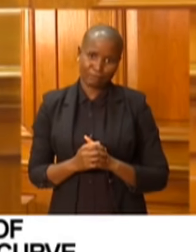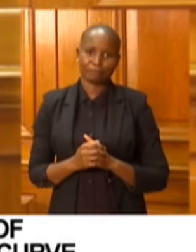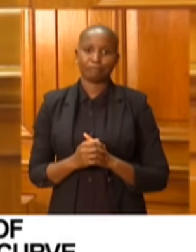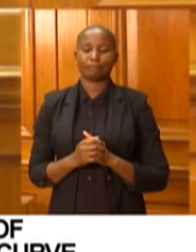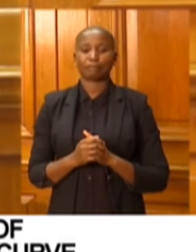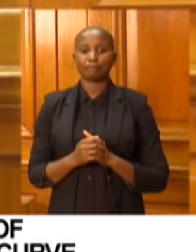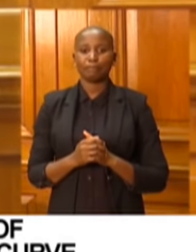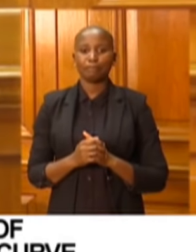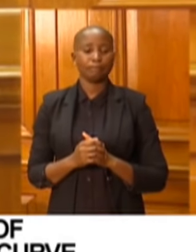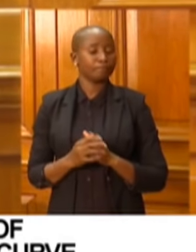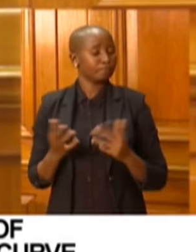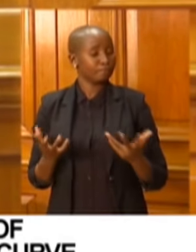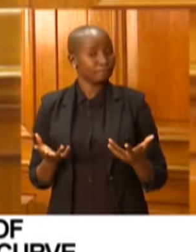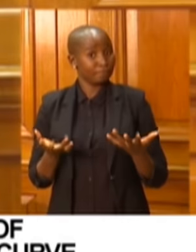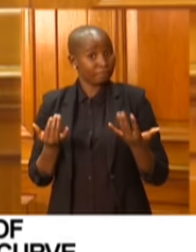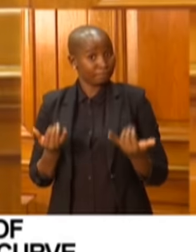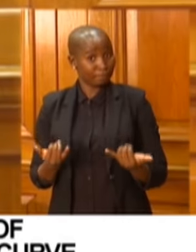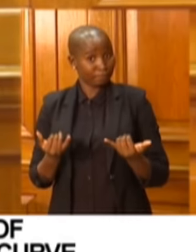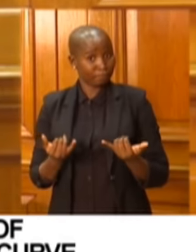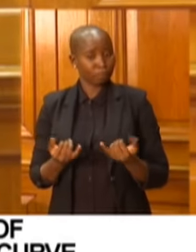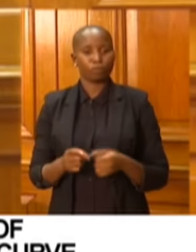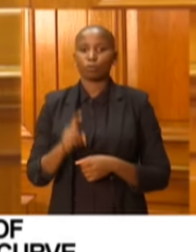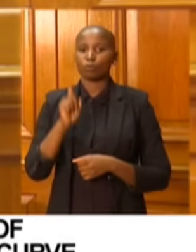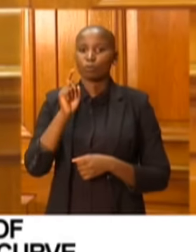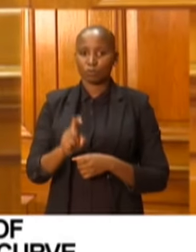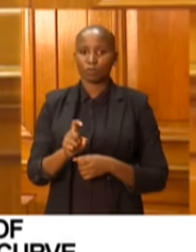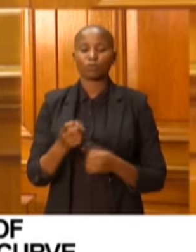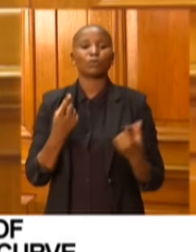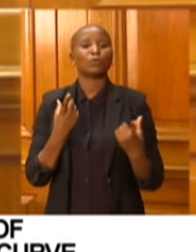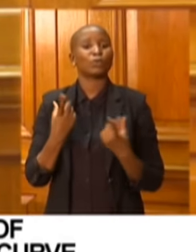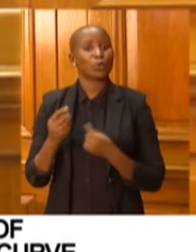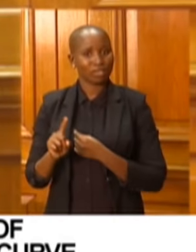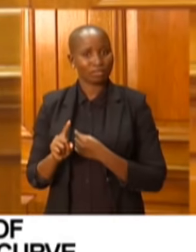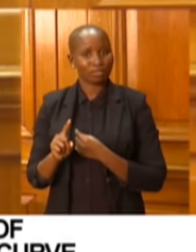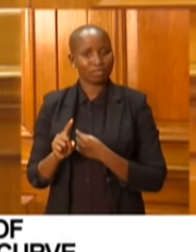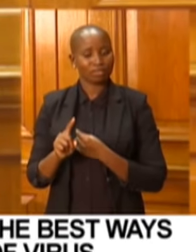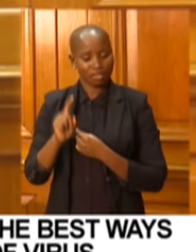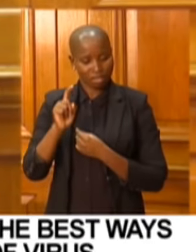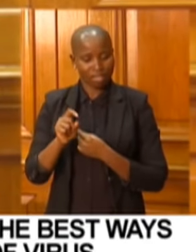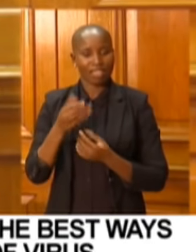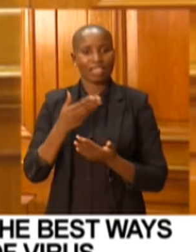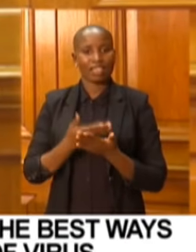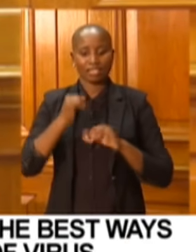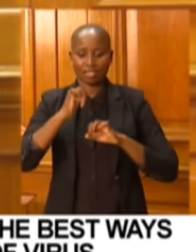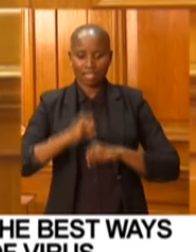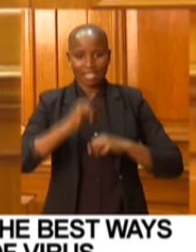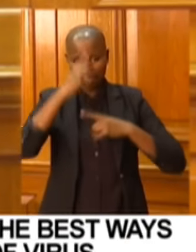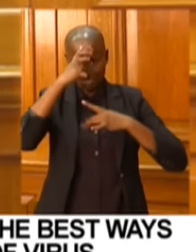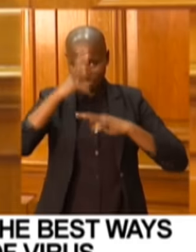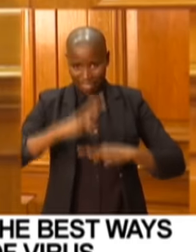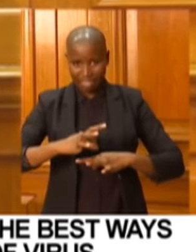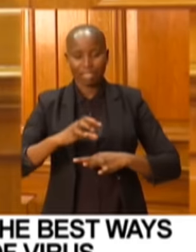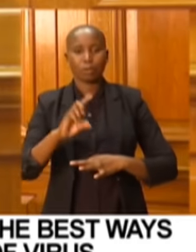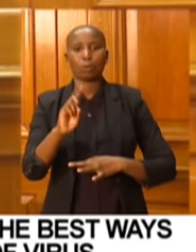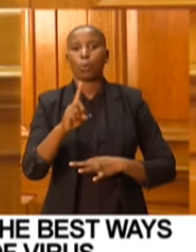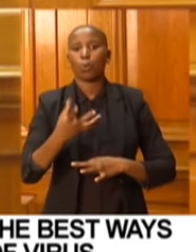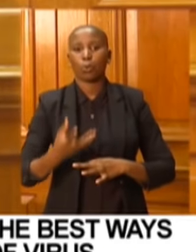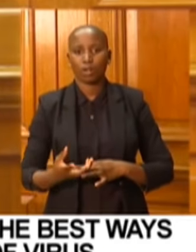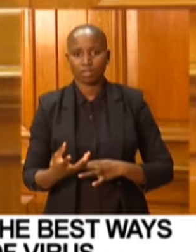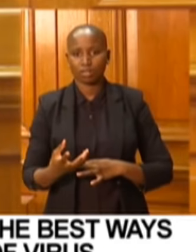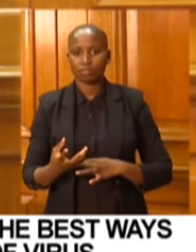Now, more than ever, we must each make a deliberate decision to avoid any